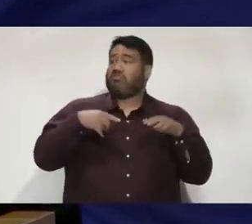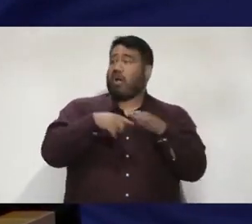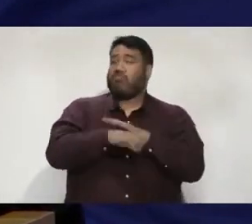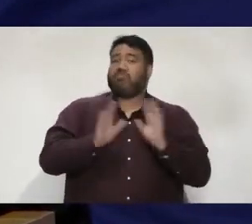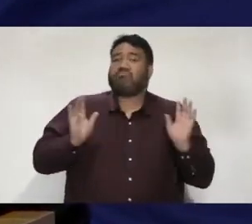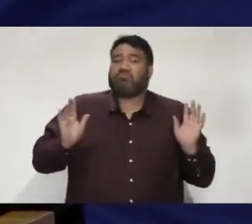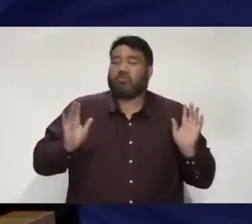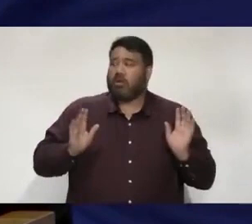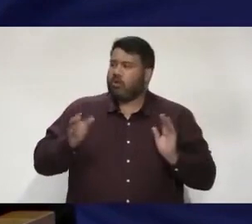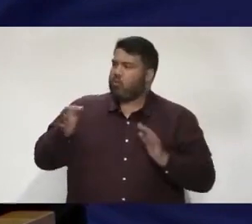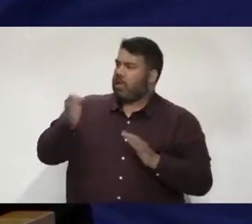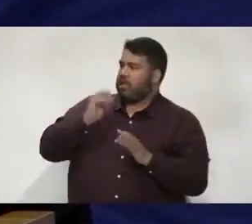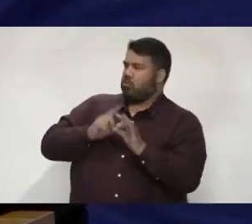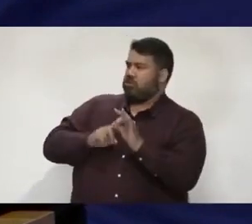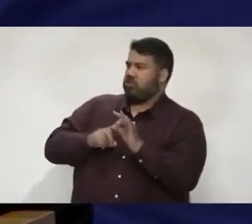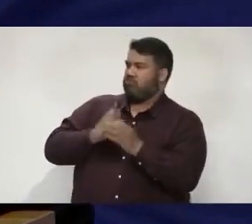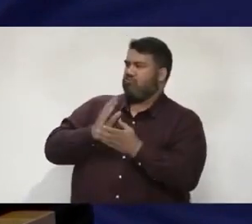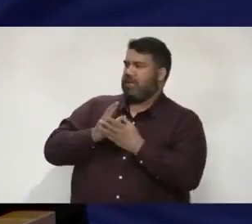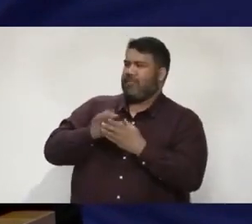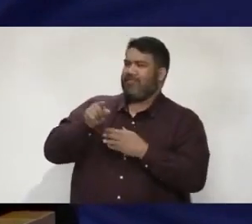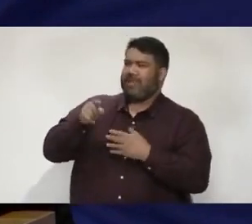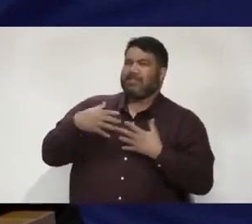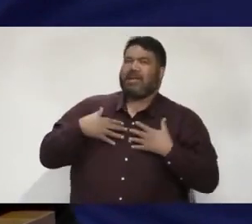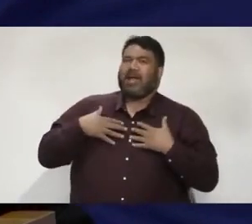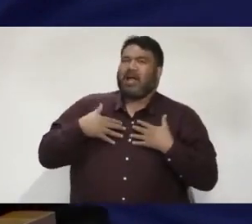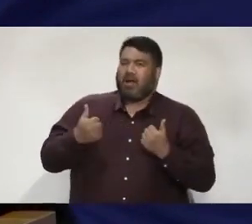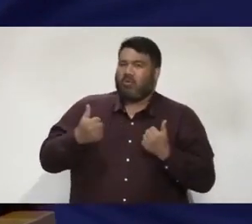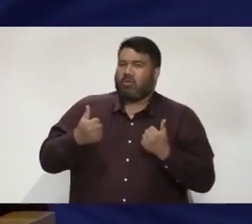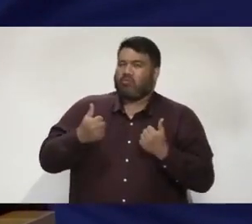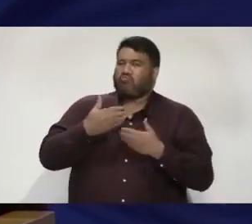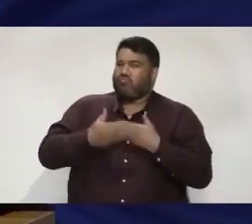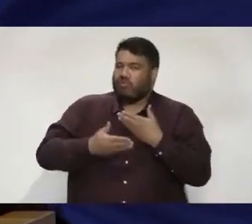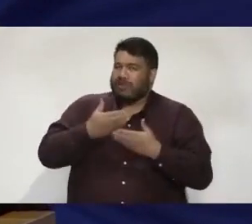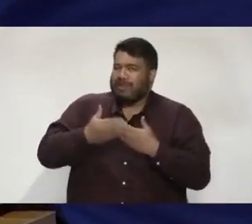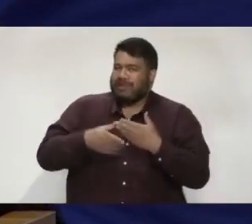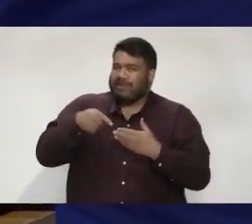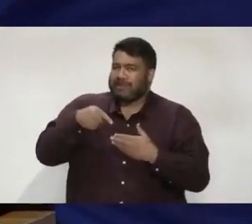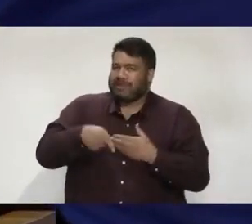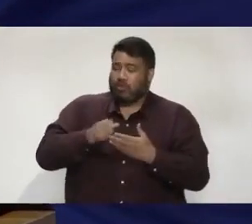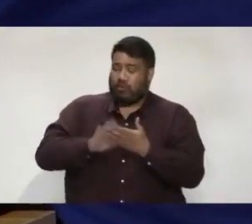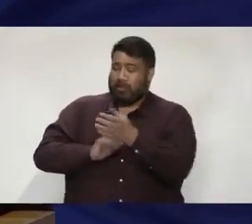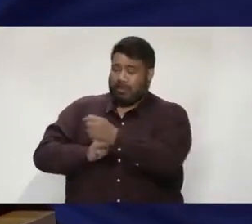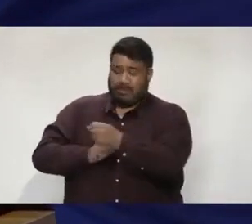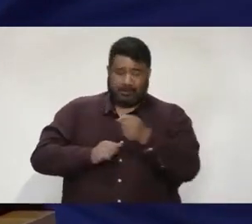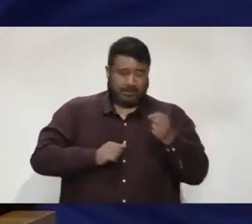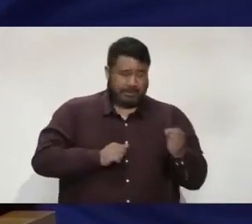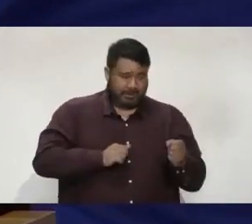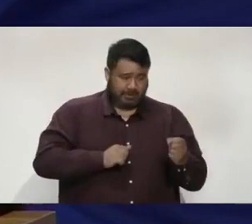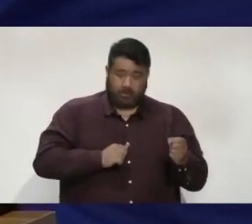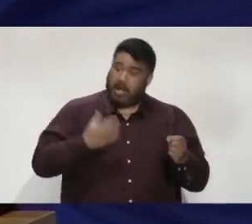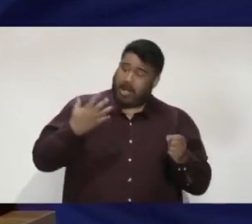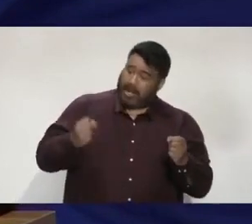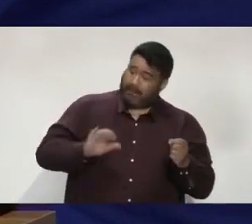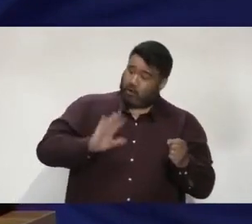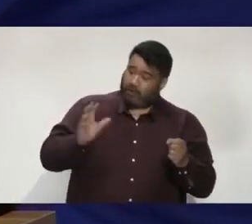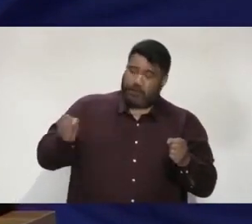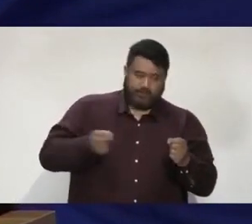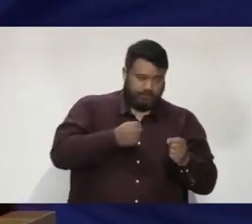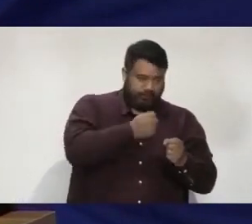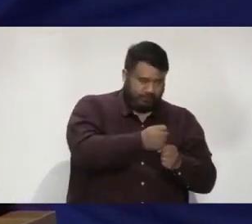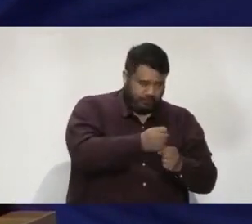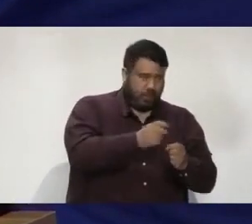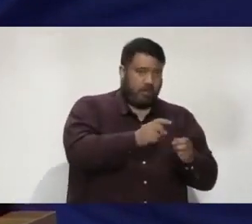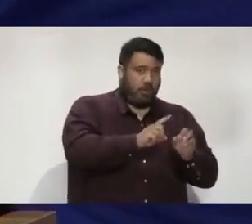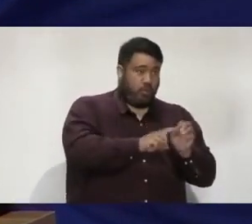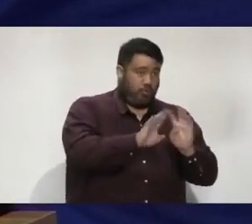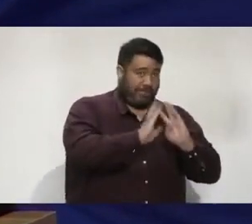health process from there on in when someone is in quarantine. So when someone has tested positive for COVID, there are